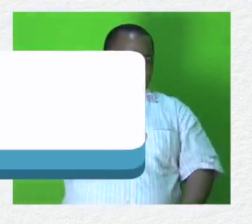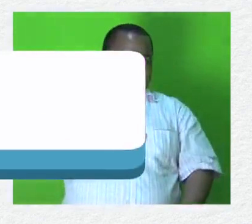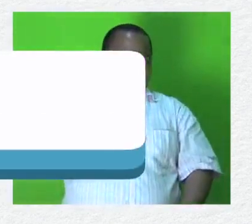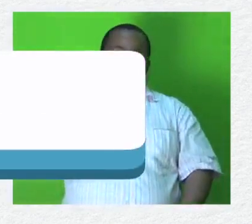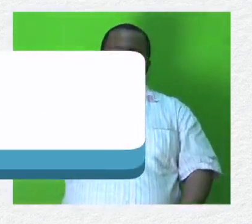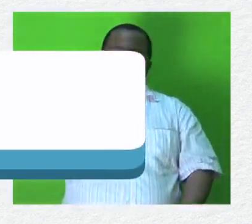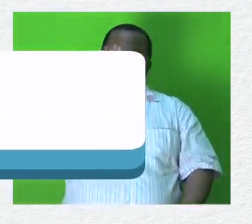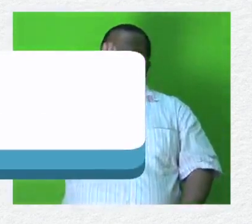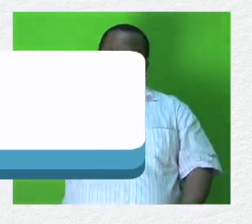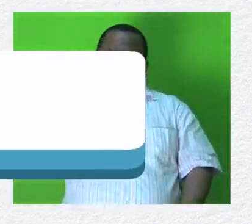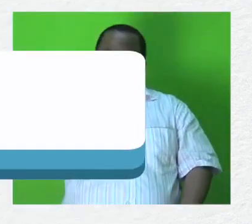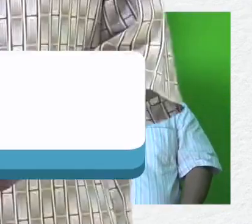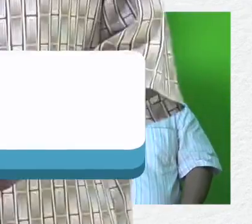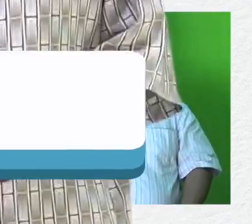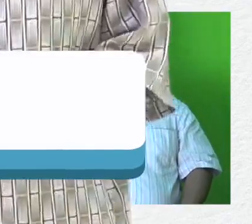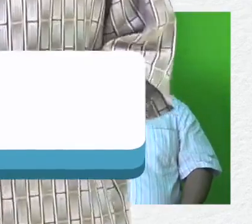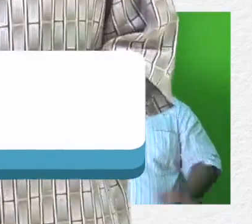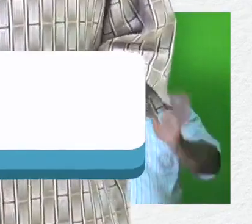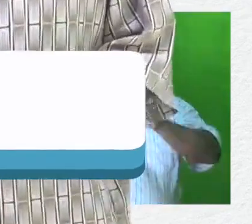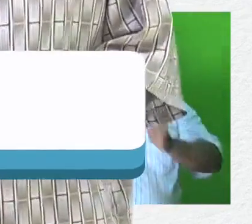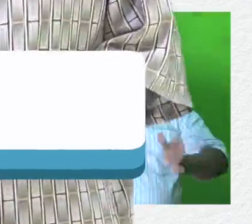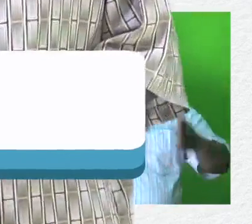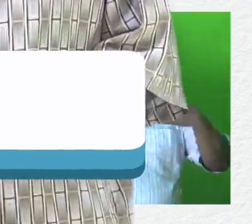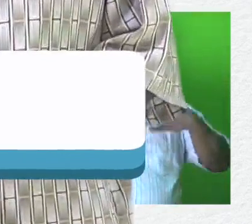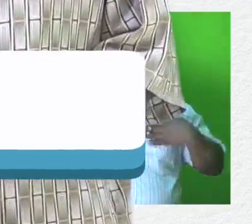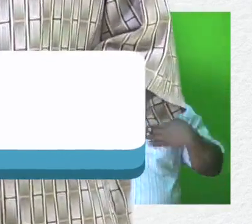is Mr. Basim Lungi. My dear students,